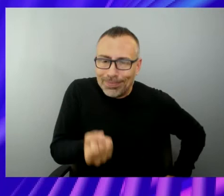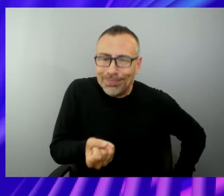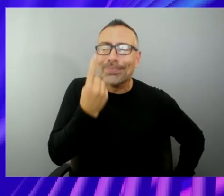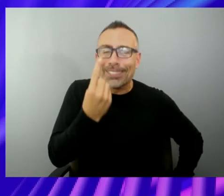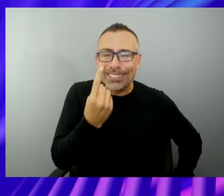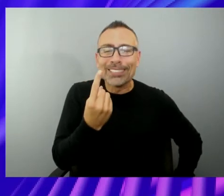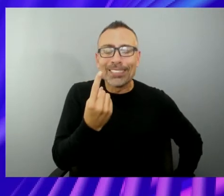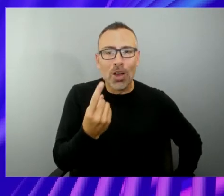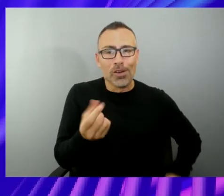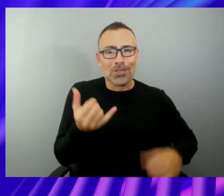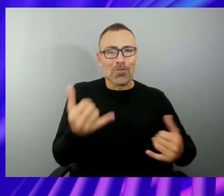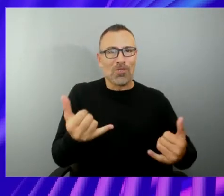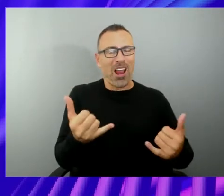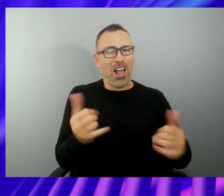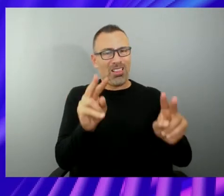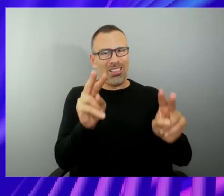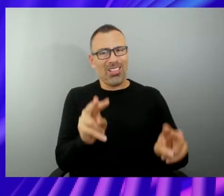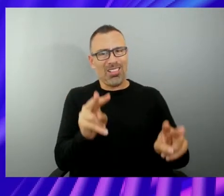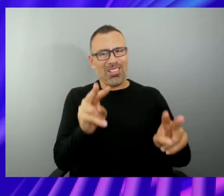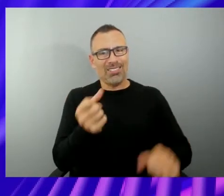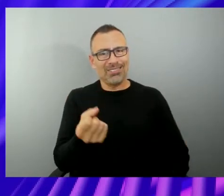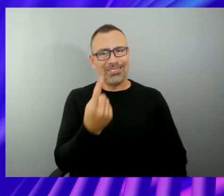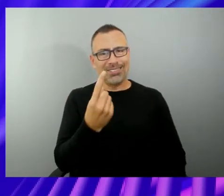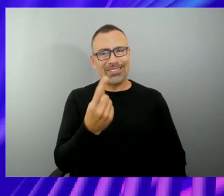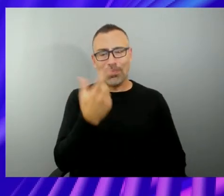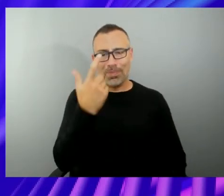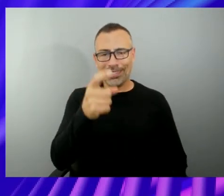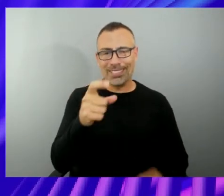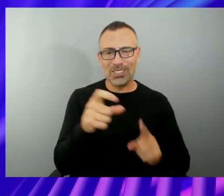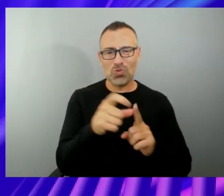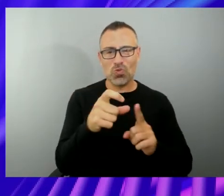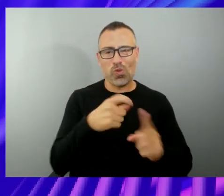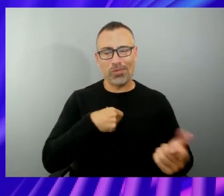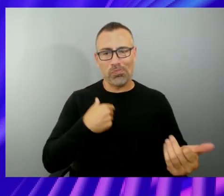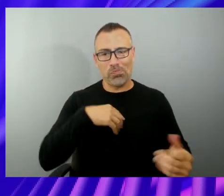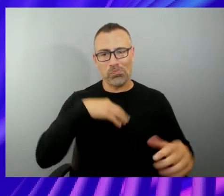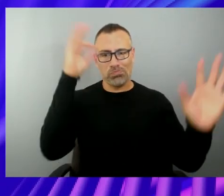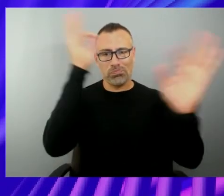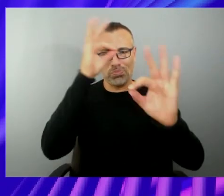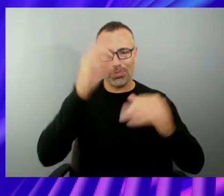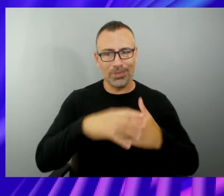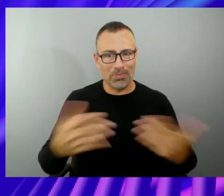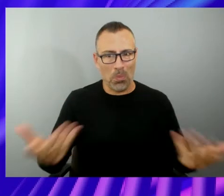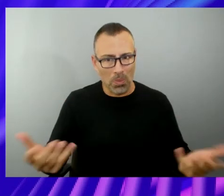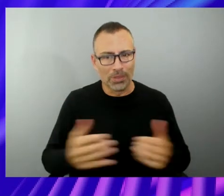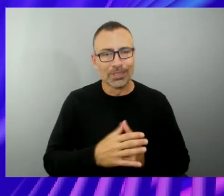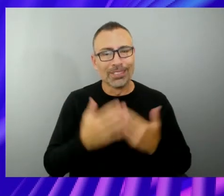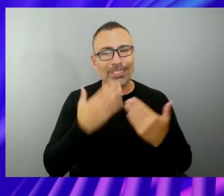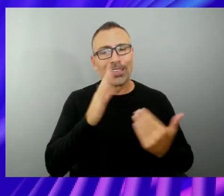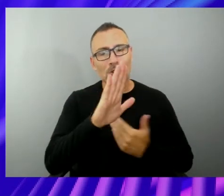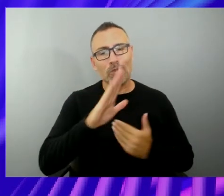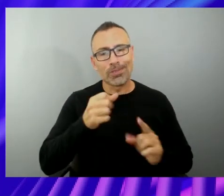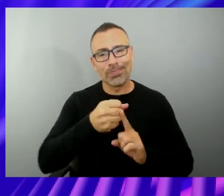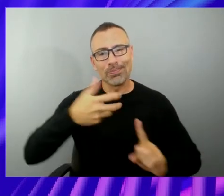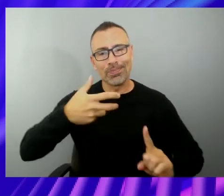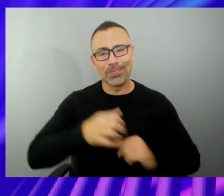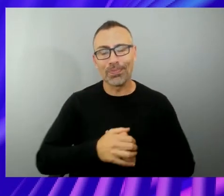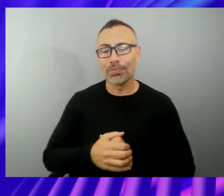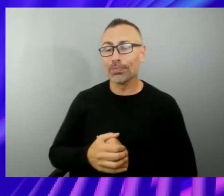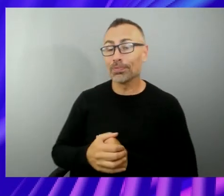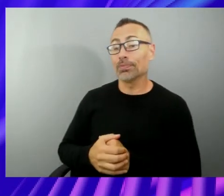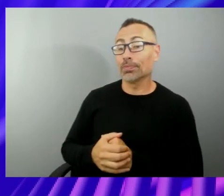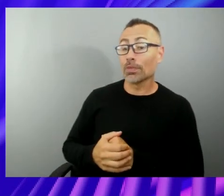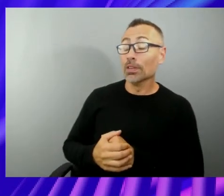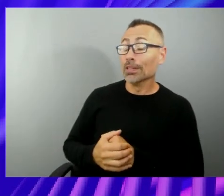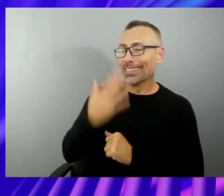me much though, because I don't know these words. So I'm happy you're here. Thank you. Yeah, so that's what we are here